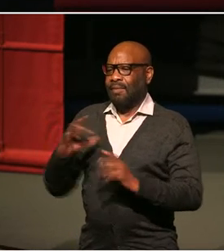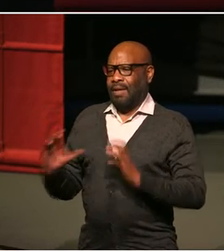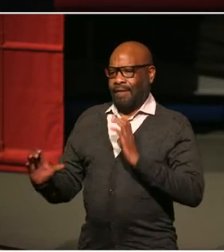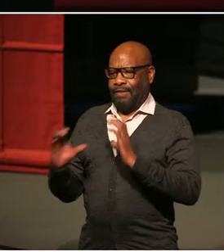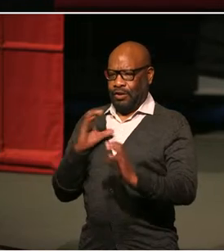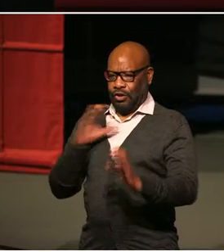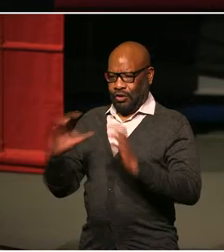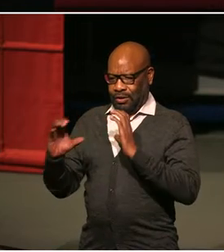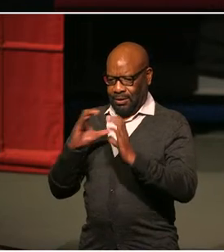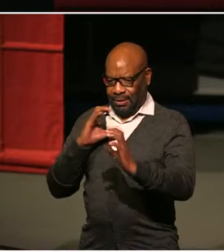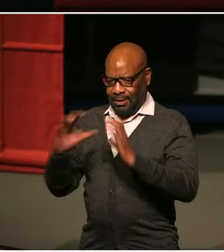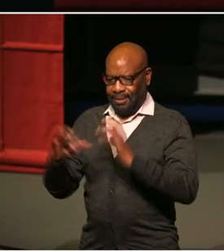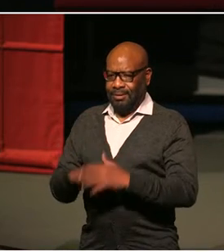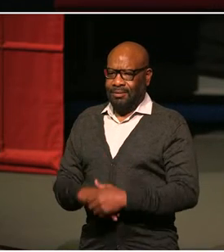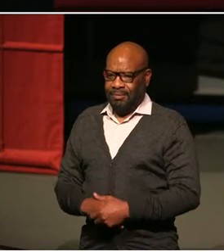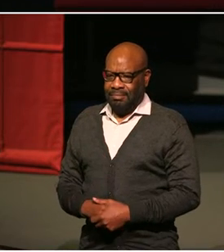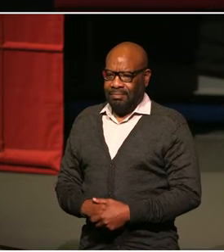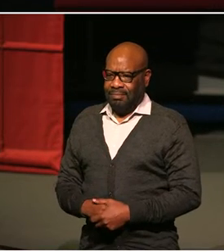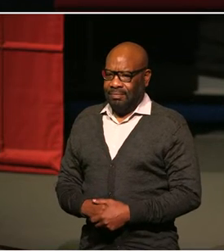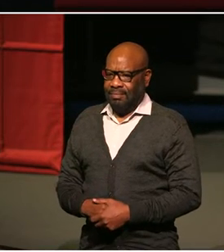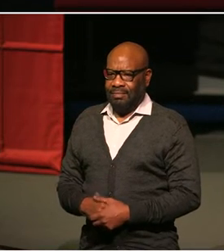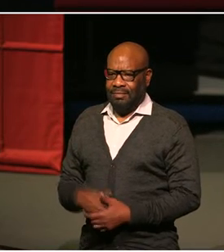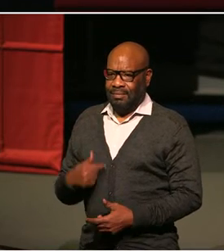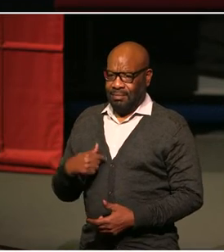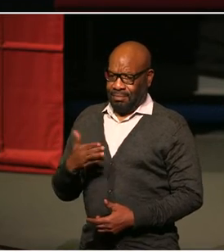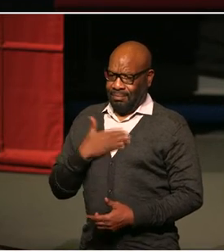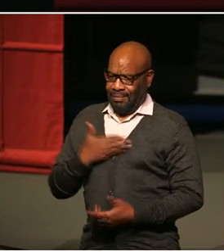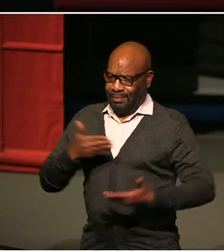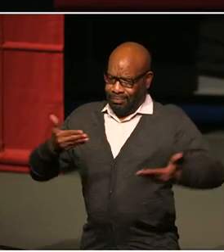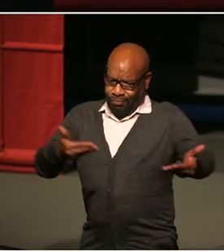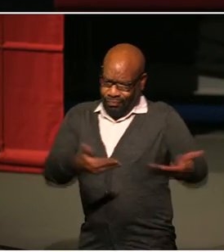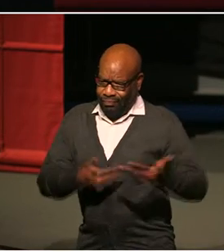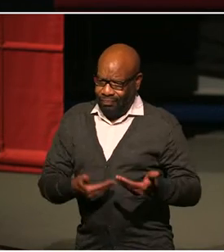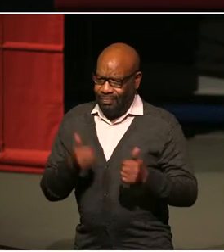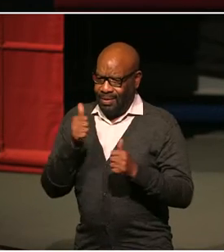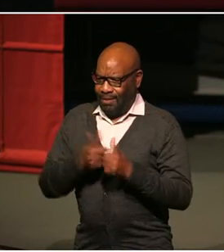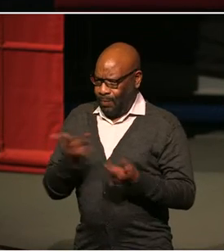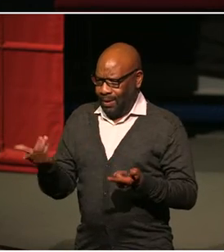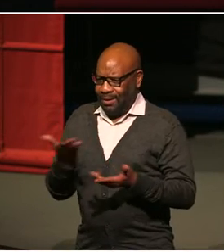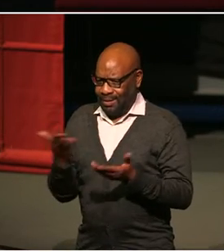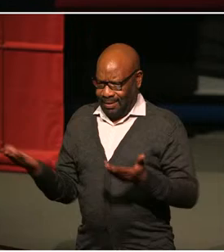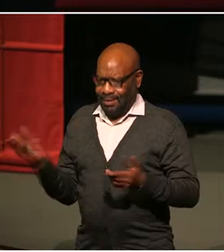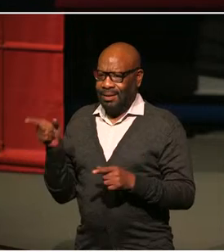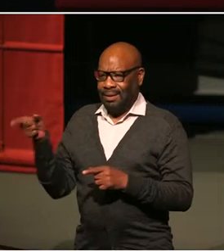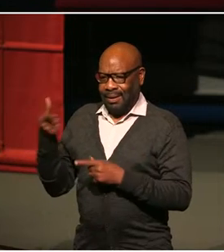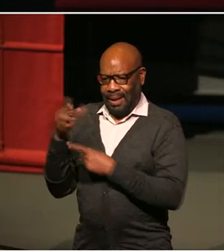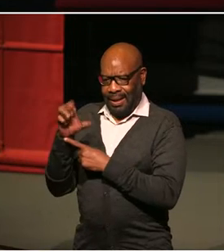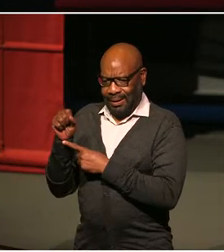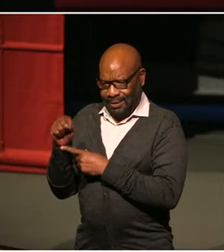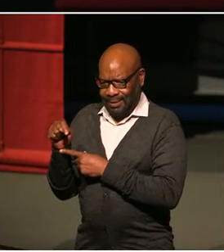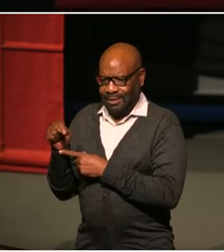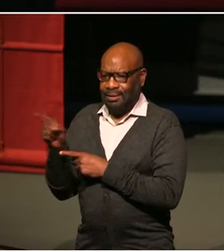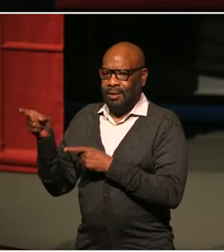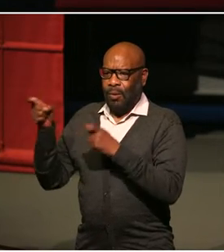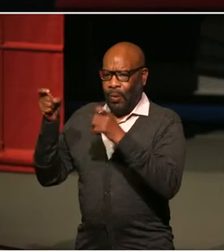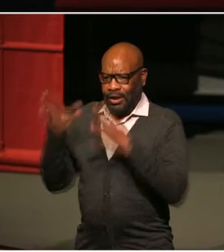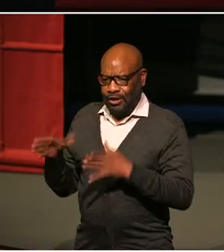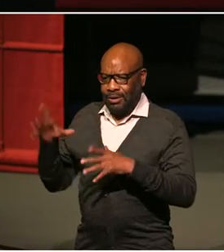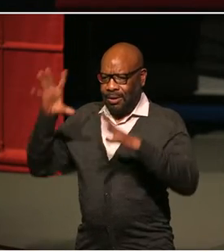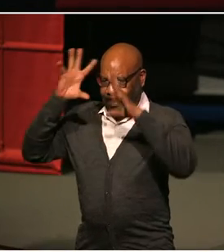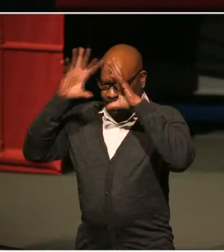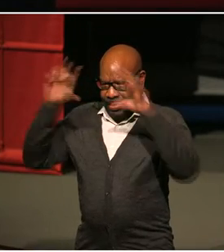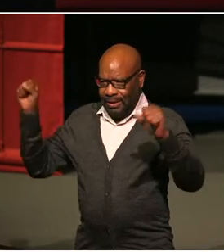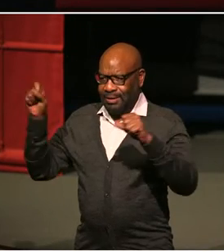I'm always happy to introduce our next guest. In addition to being my predecessor as director and president of the museum, he's